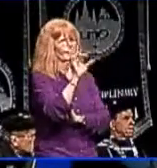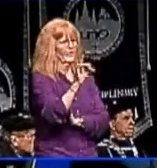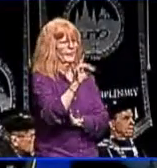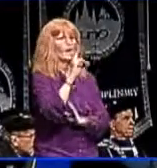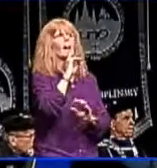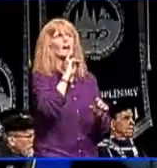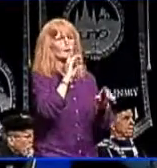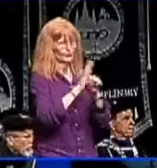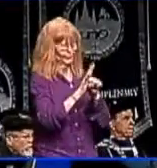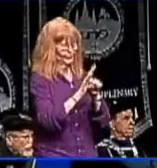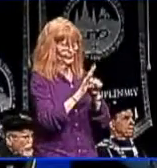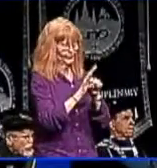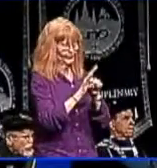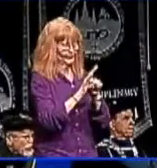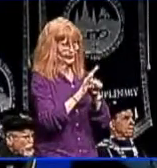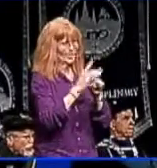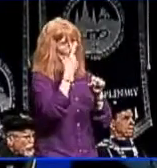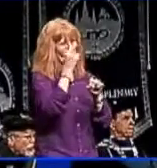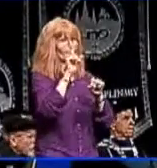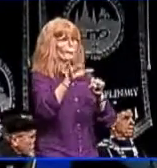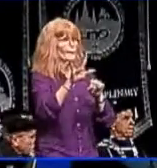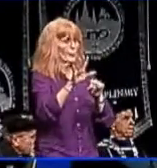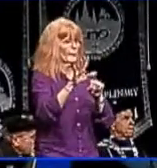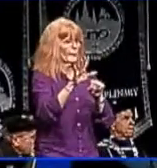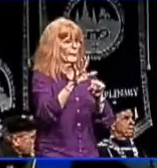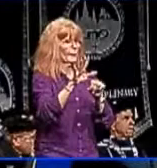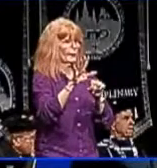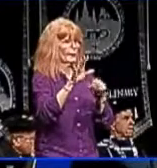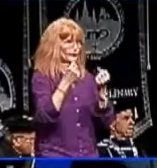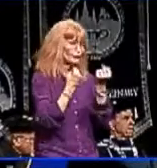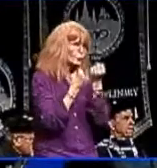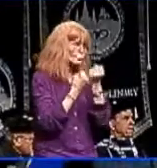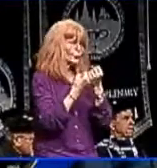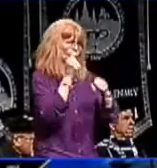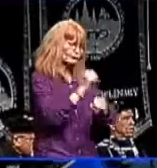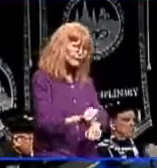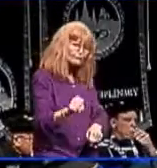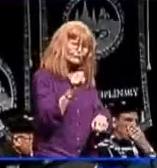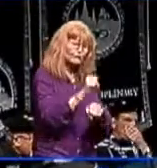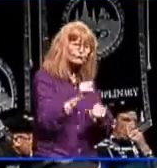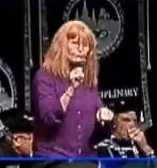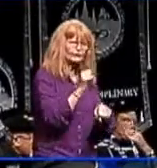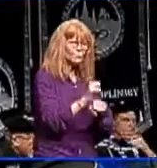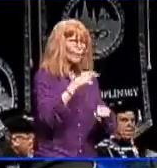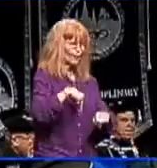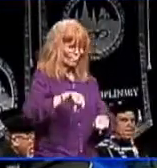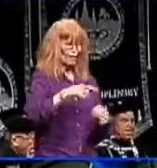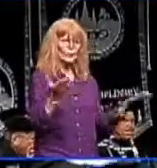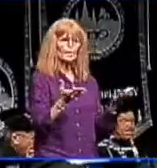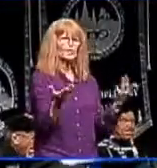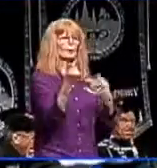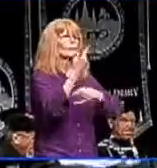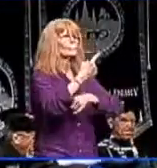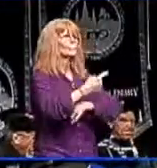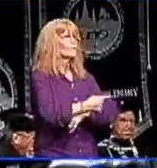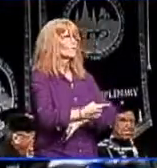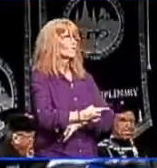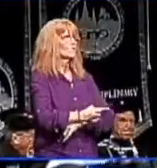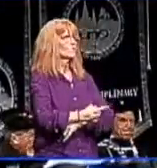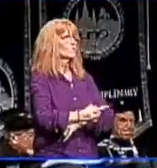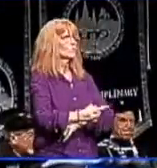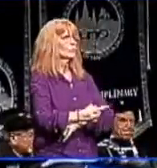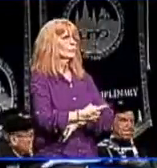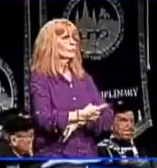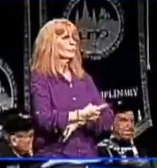you. But for their work and their hard work, we are here today,